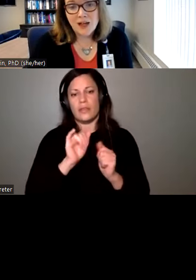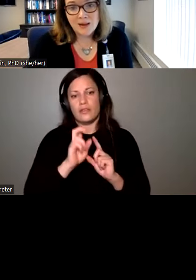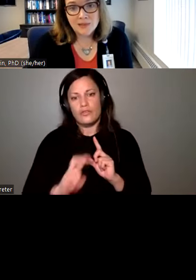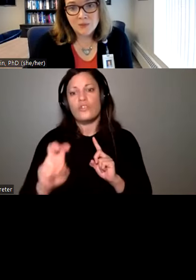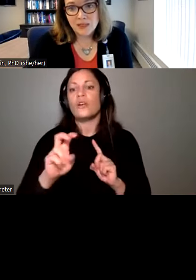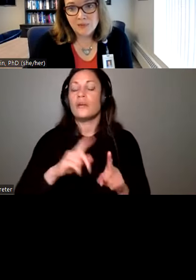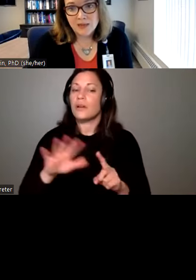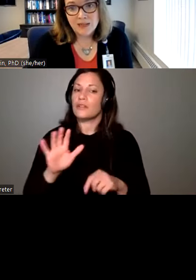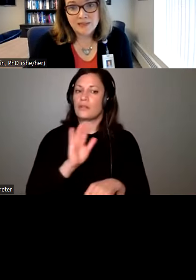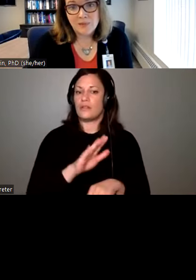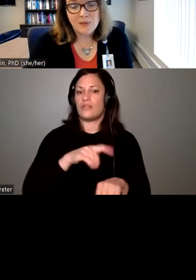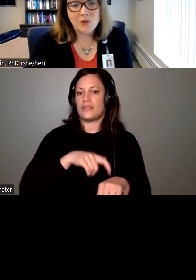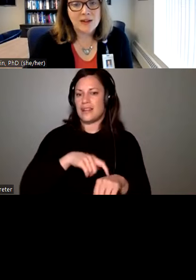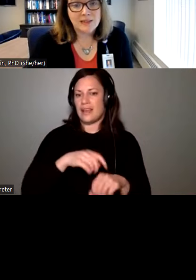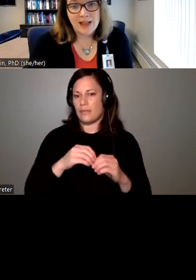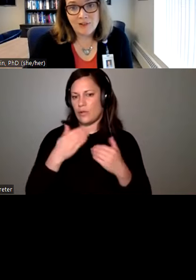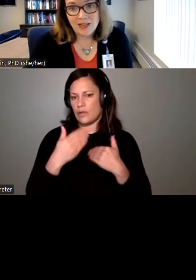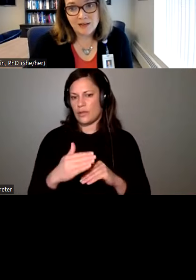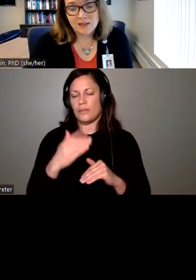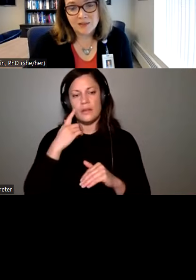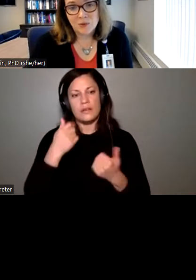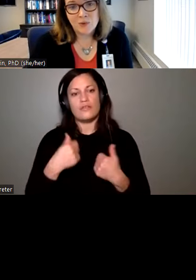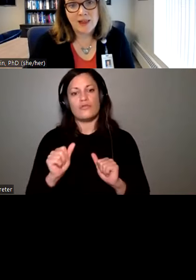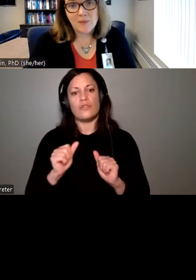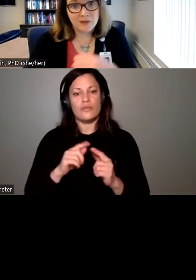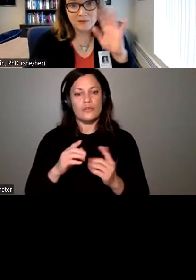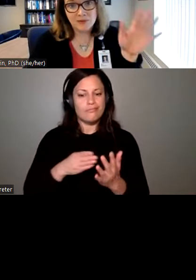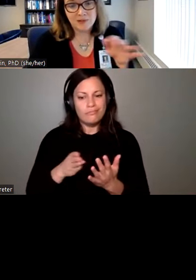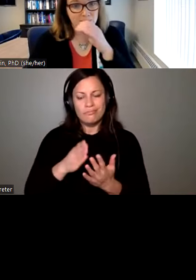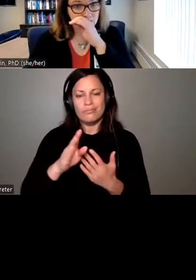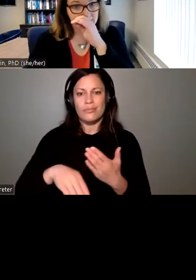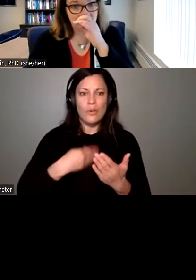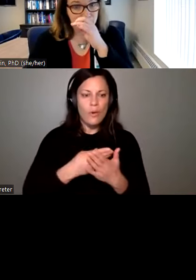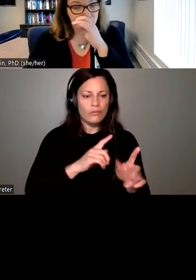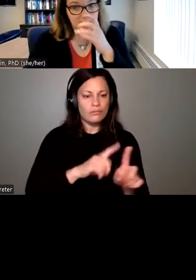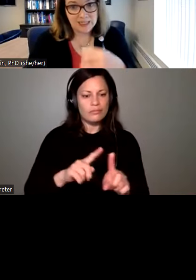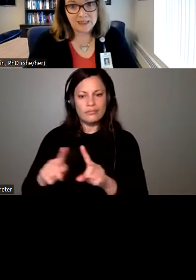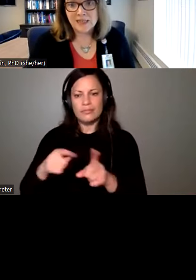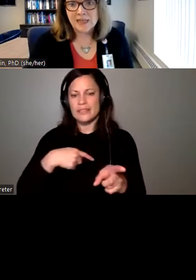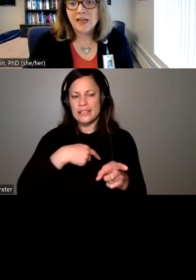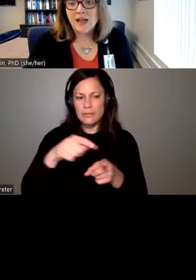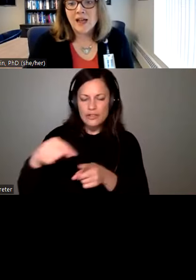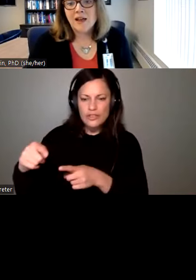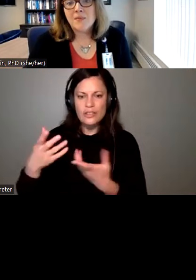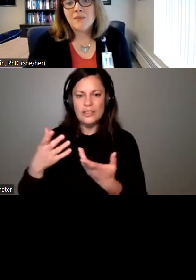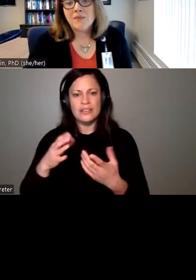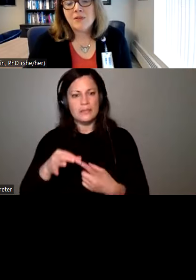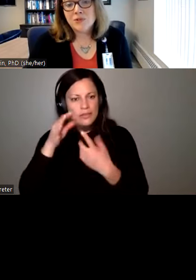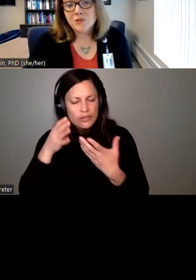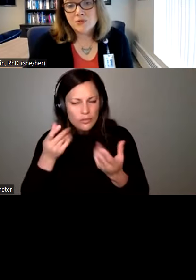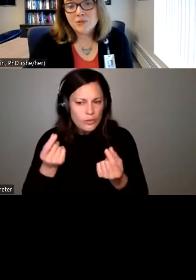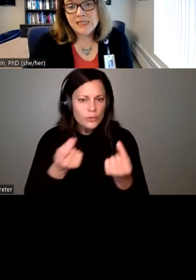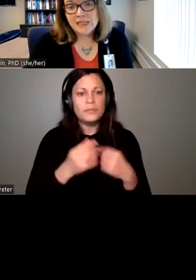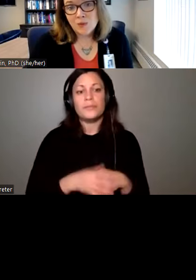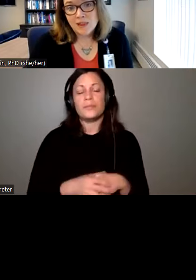their time is more limited because they may be trying to navigate this whole labyrinth of specialists and specialties. There's